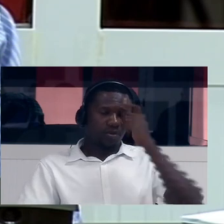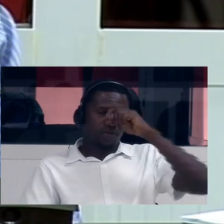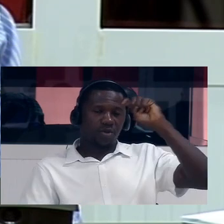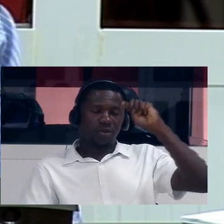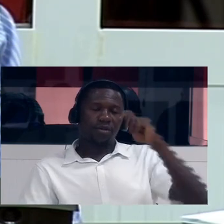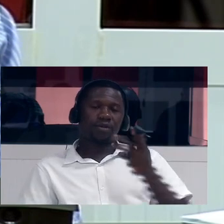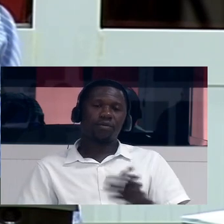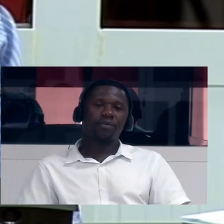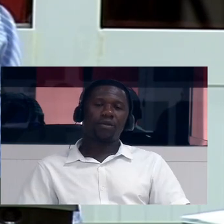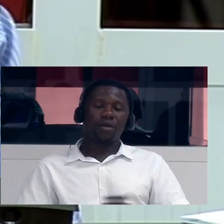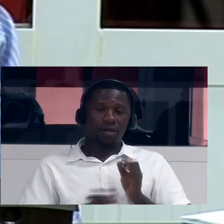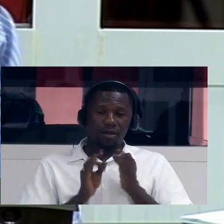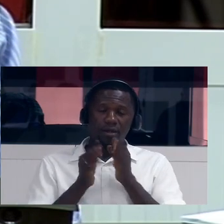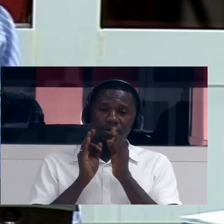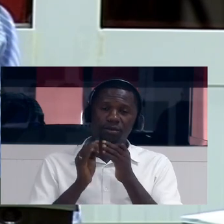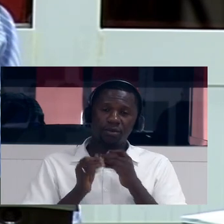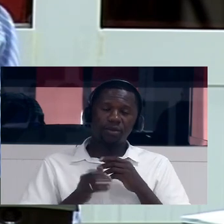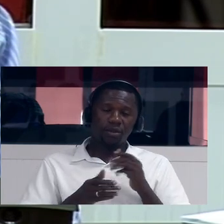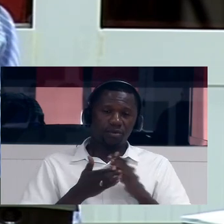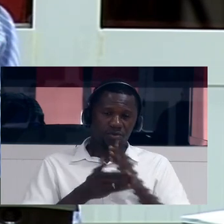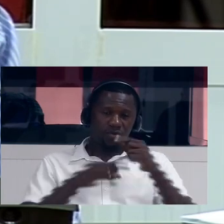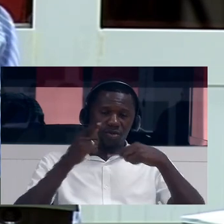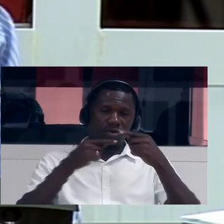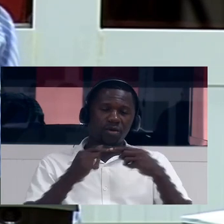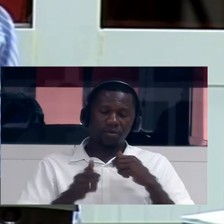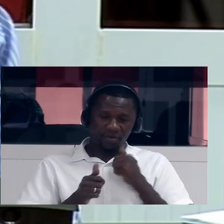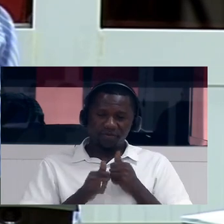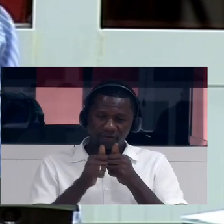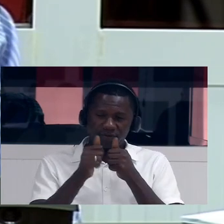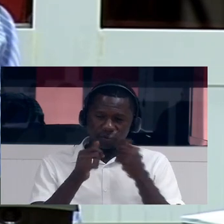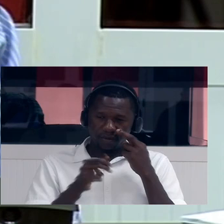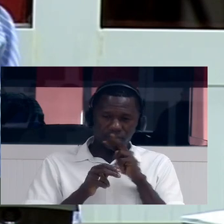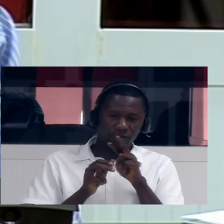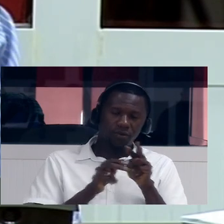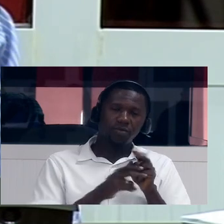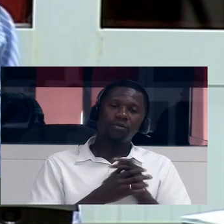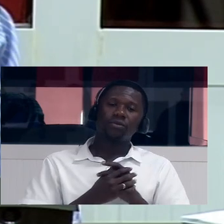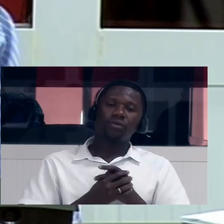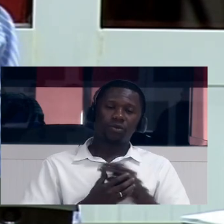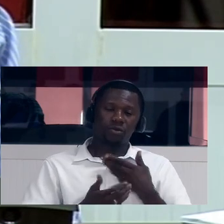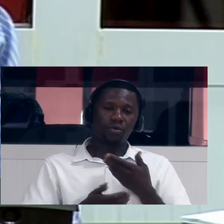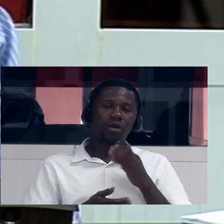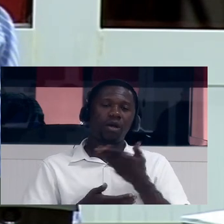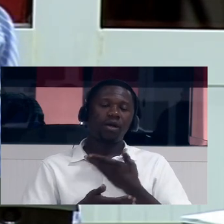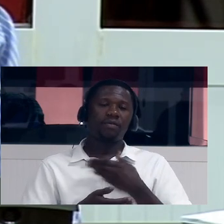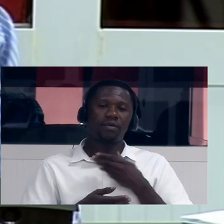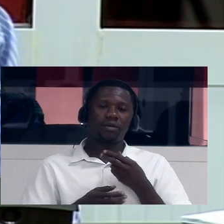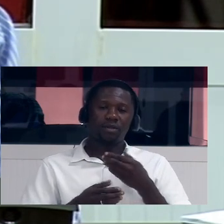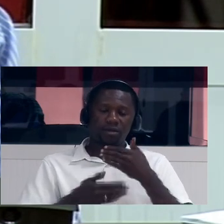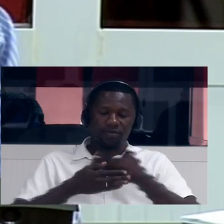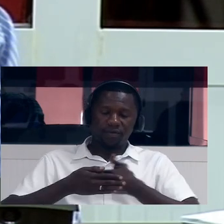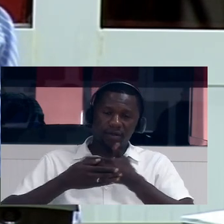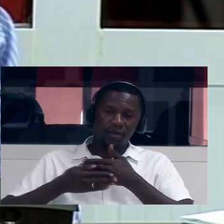And I told them to carry on with that and make a follow-up. This was done, and eventually the case file was sent